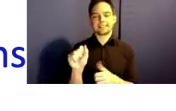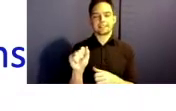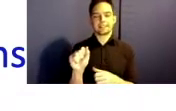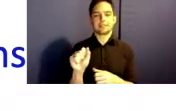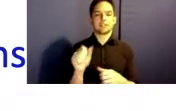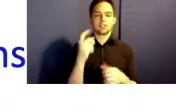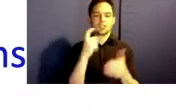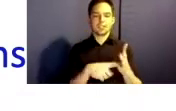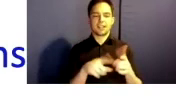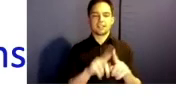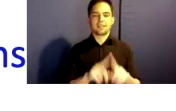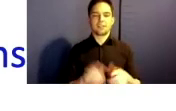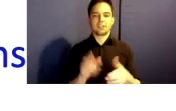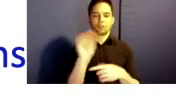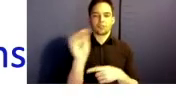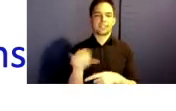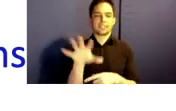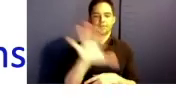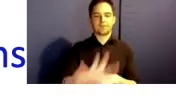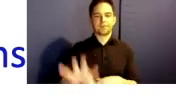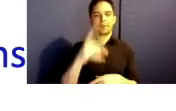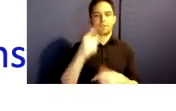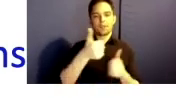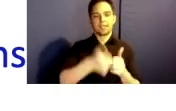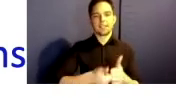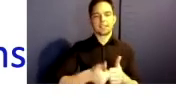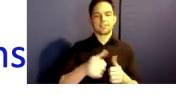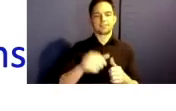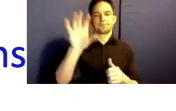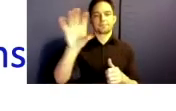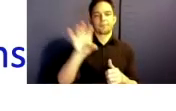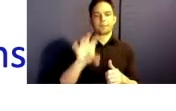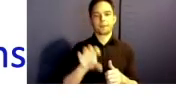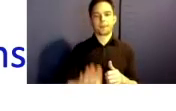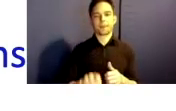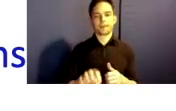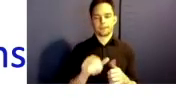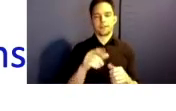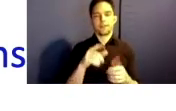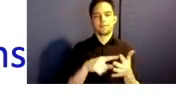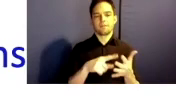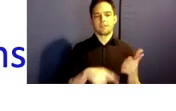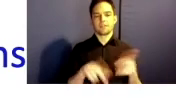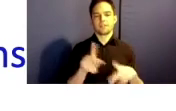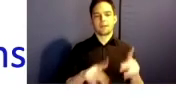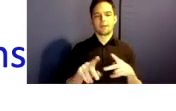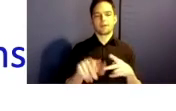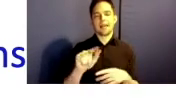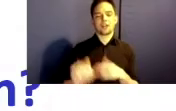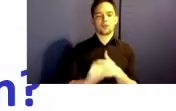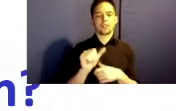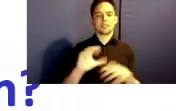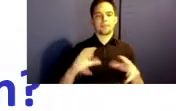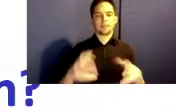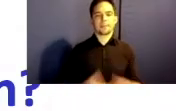share for each type, each group of population, risky population. Next,